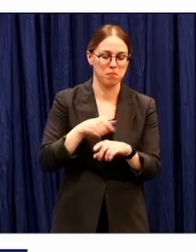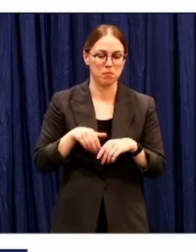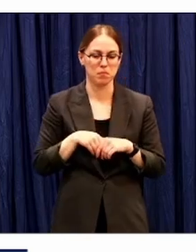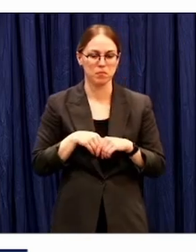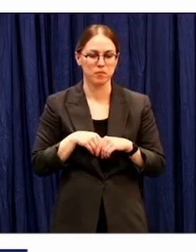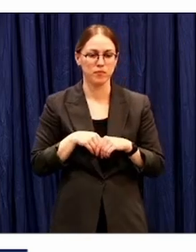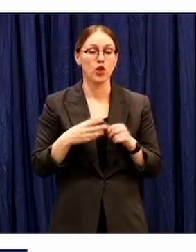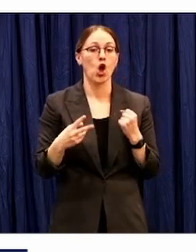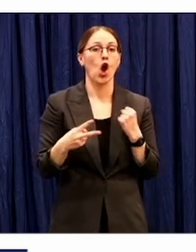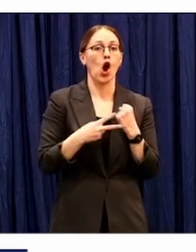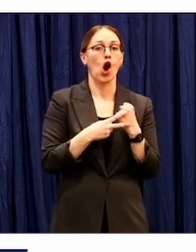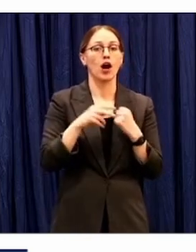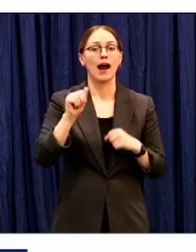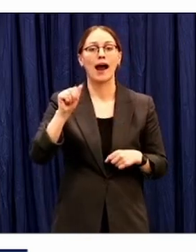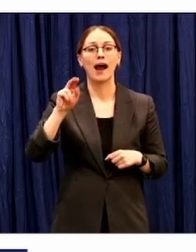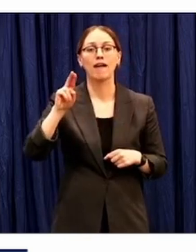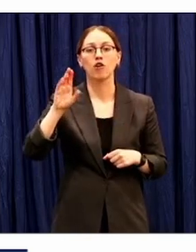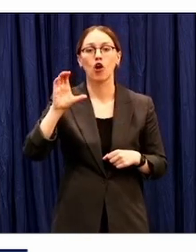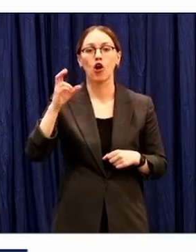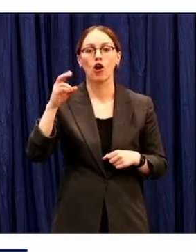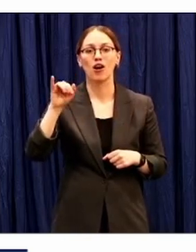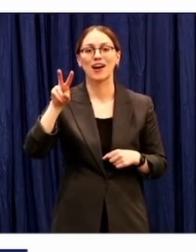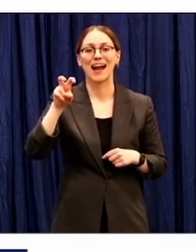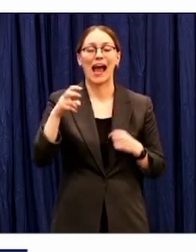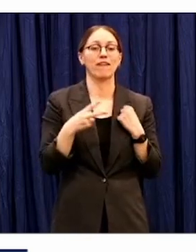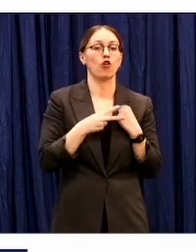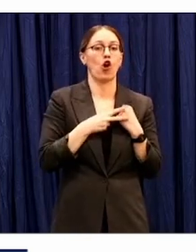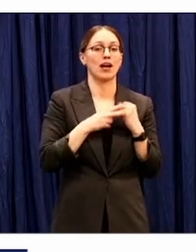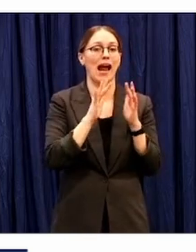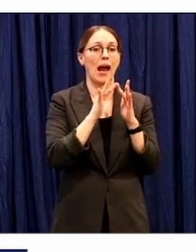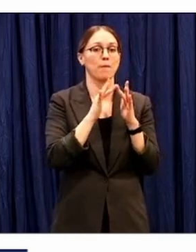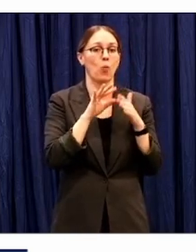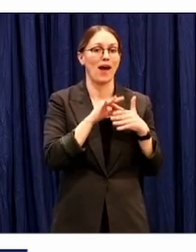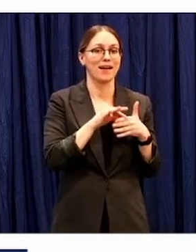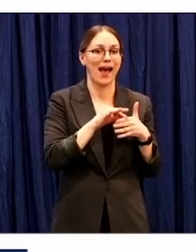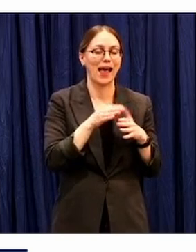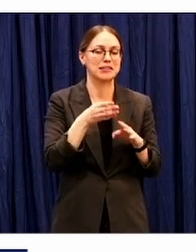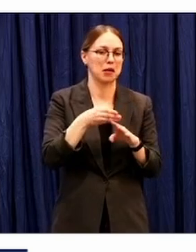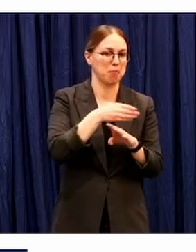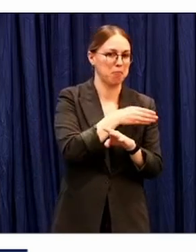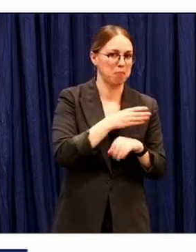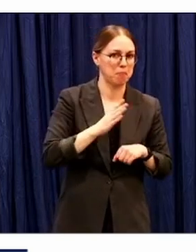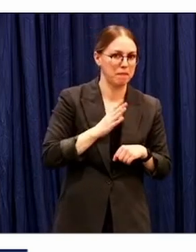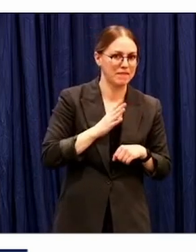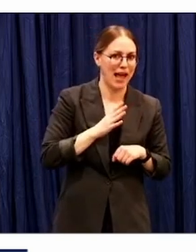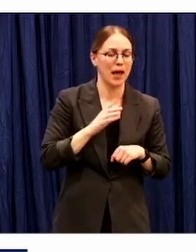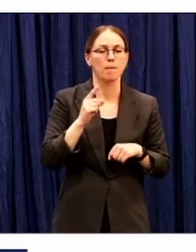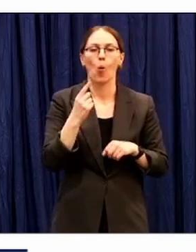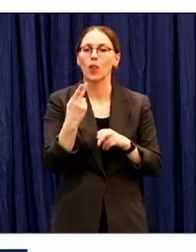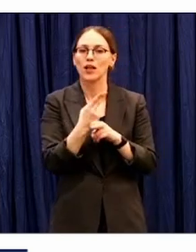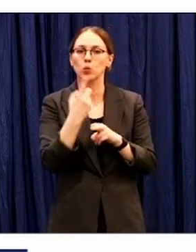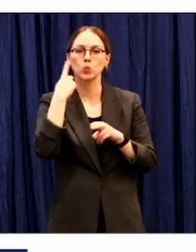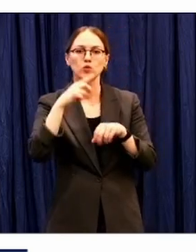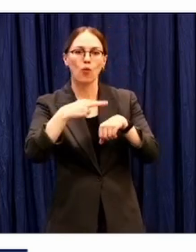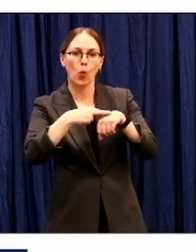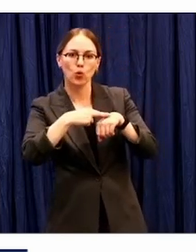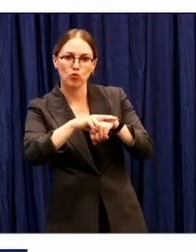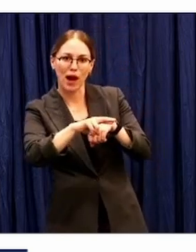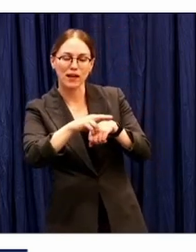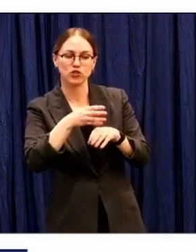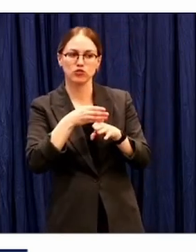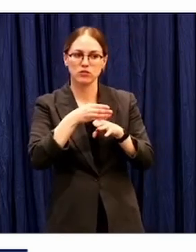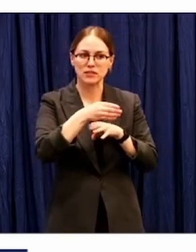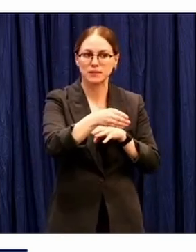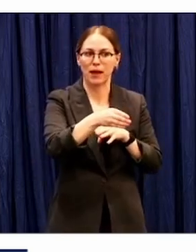content, which must be content created before the entity must comply, and only used for reference and in a special area for